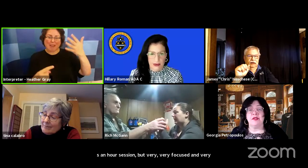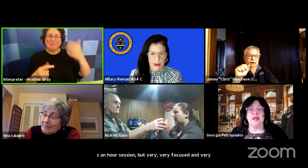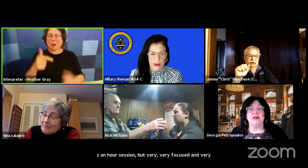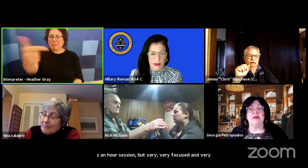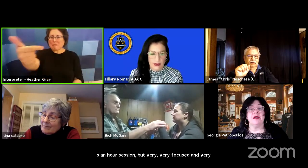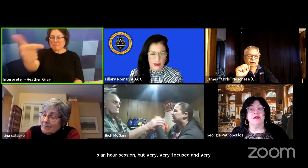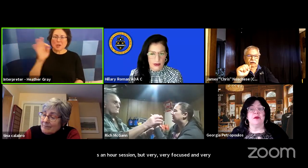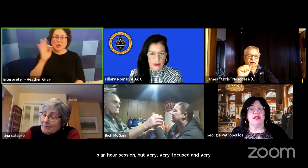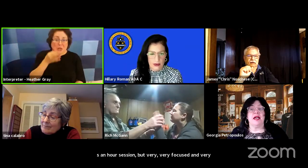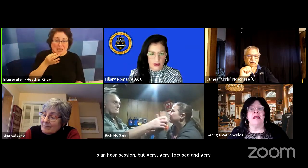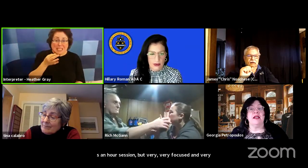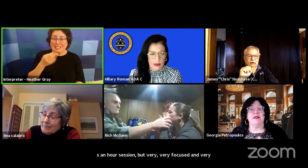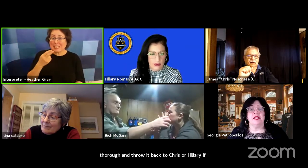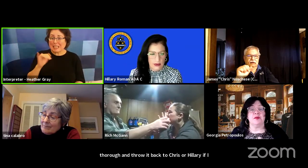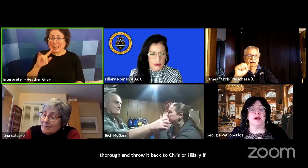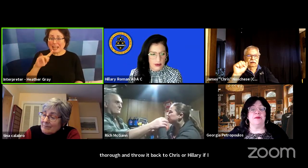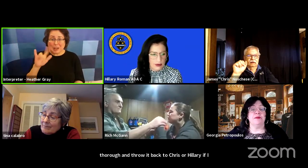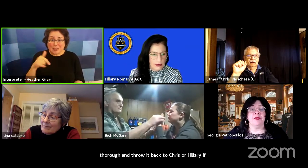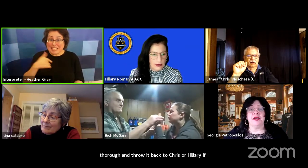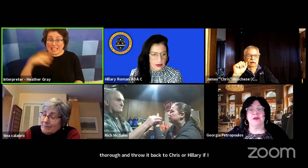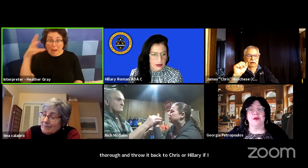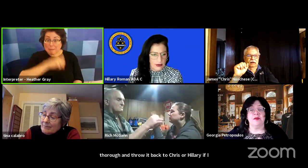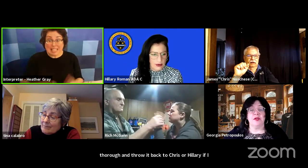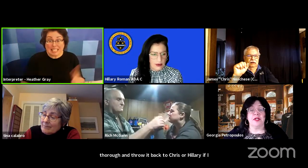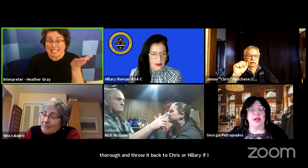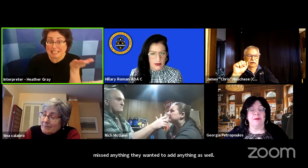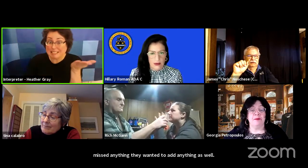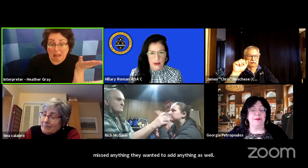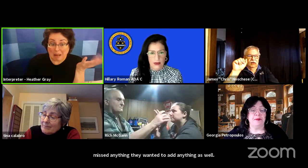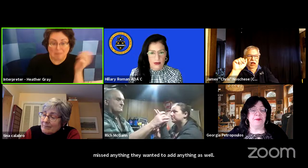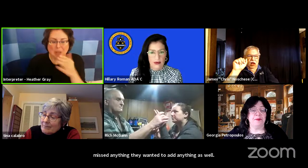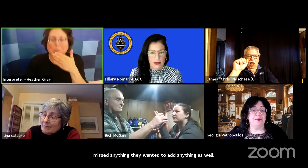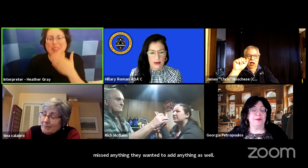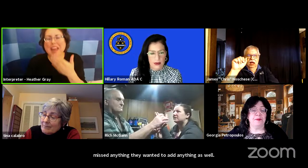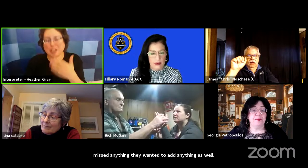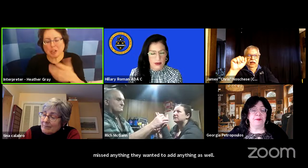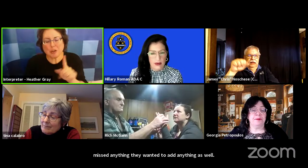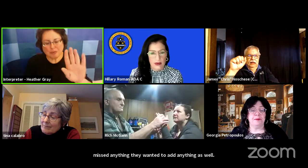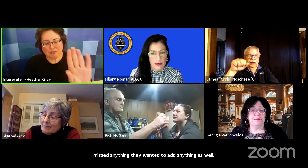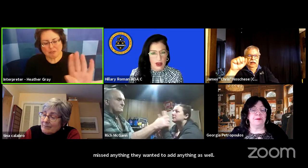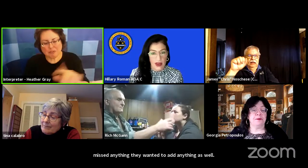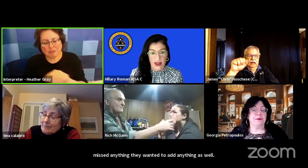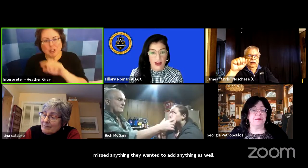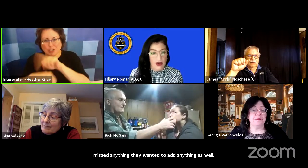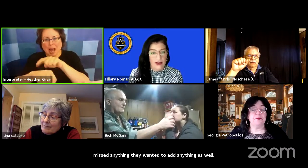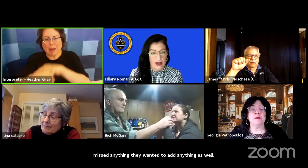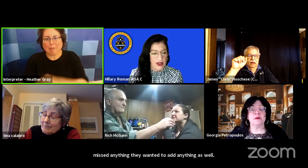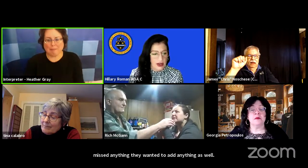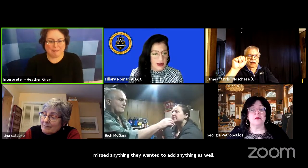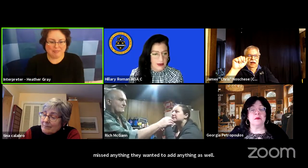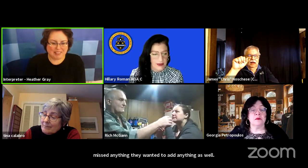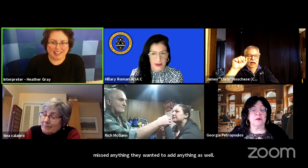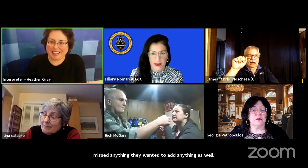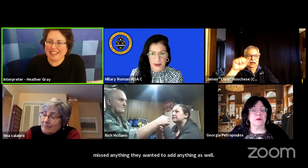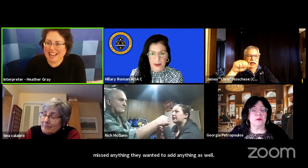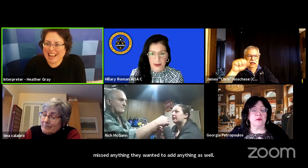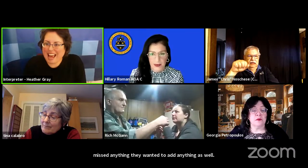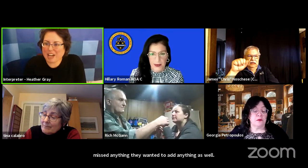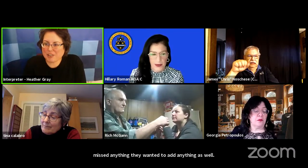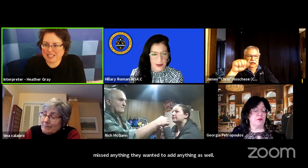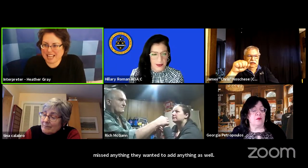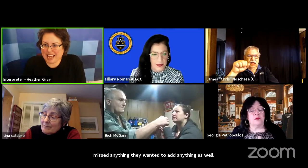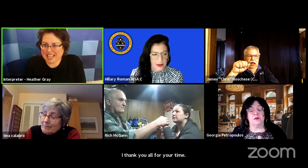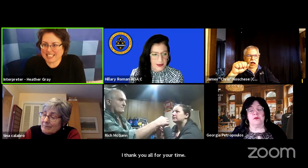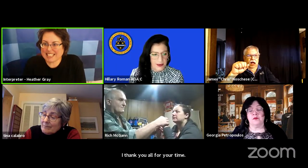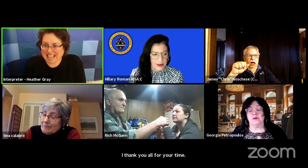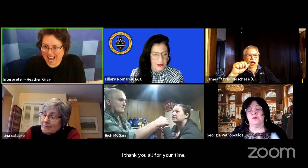Hillary if I missed anything, if they wanted to add anything as well. But thank you all for your time. I think you covered it, yeah.